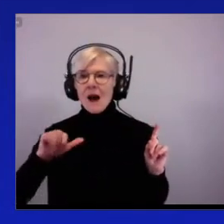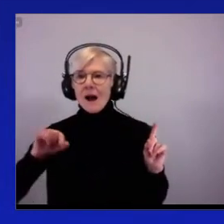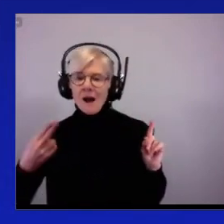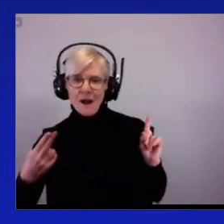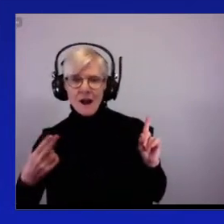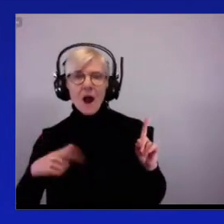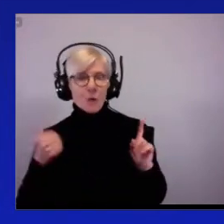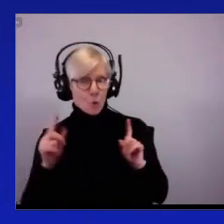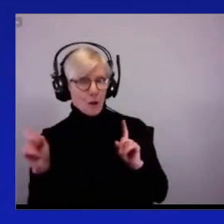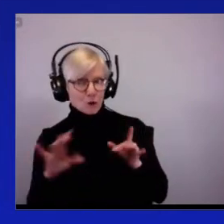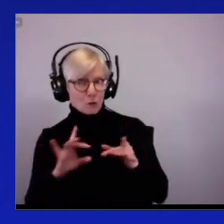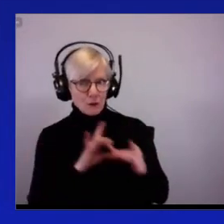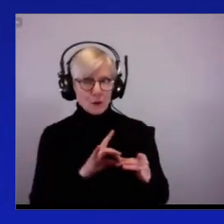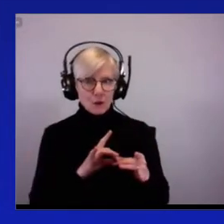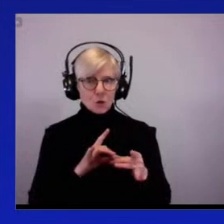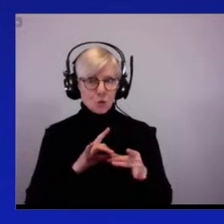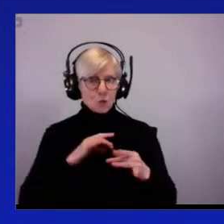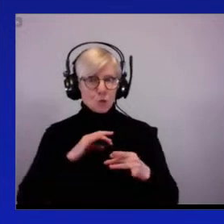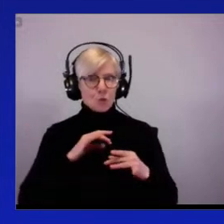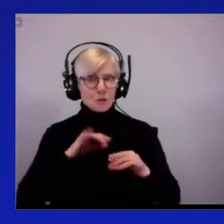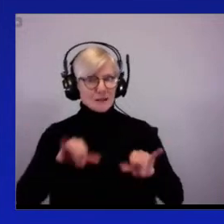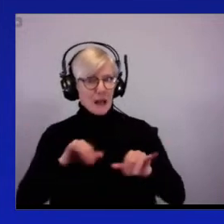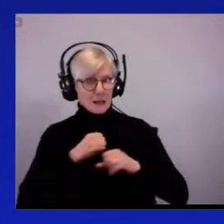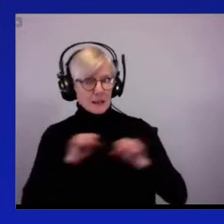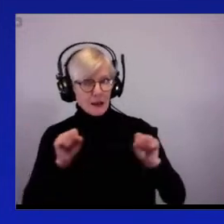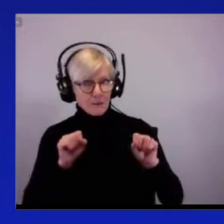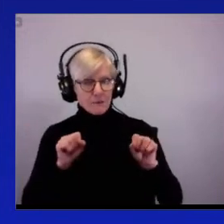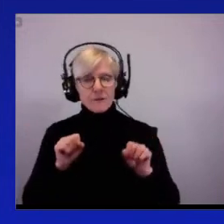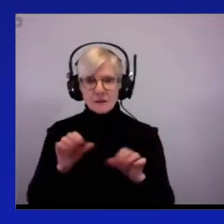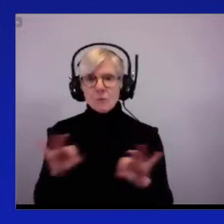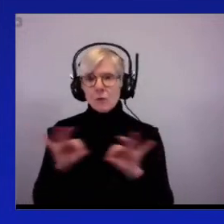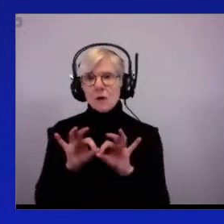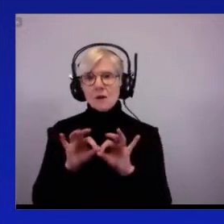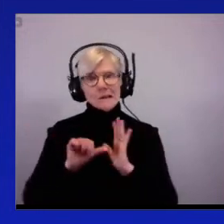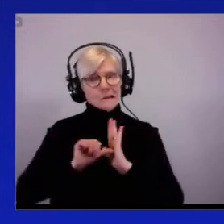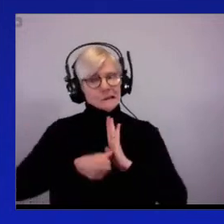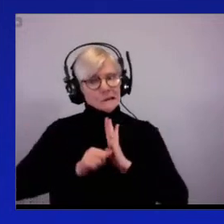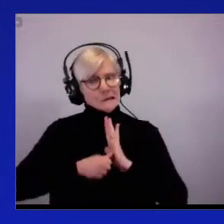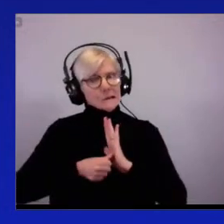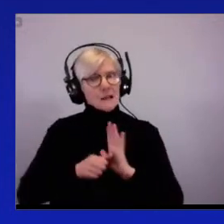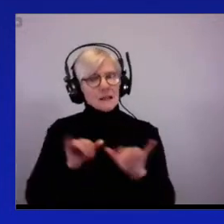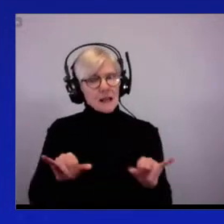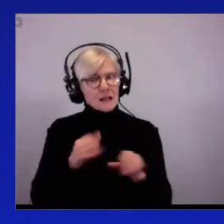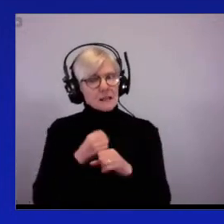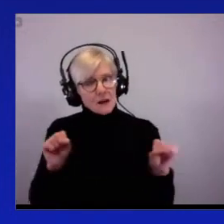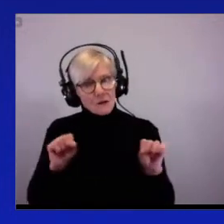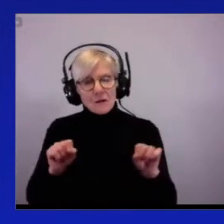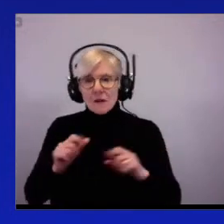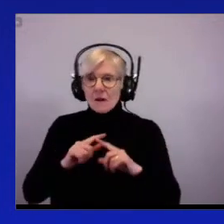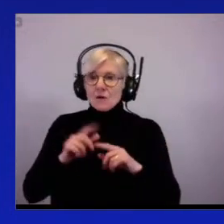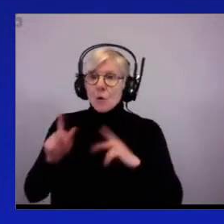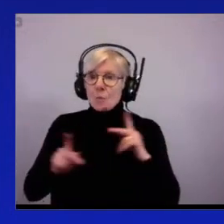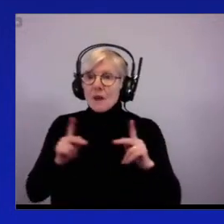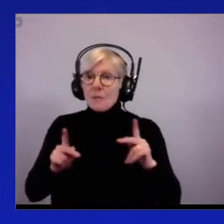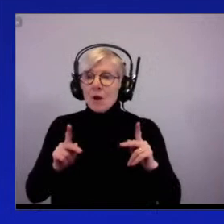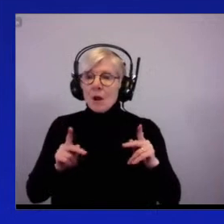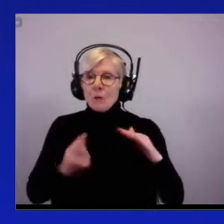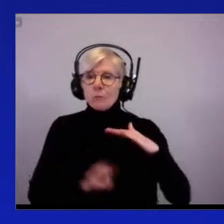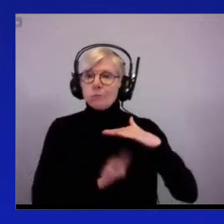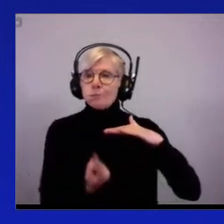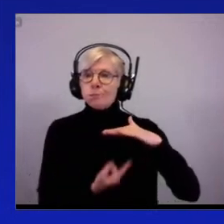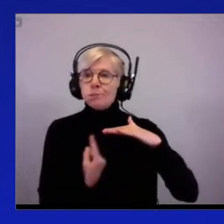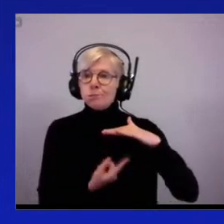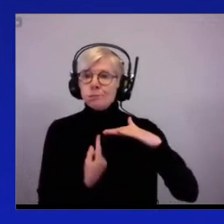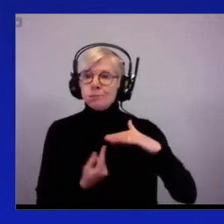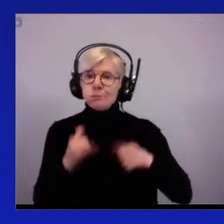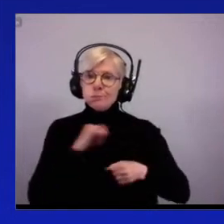of staying healthy, because that's a concern when people are shut in for long periods of